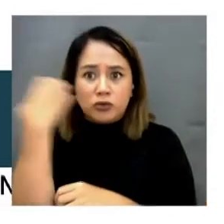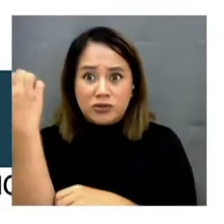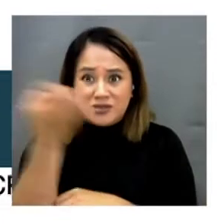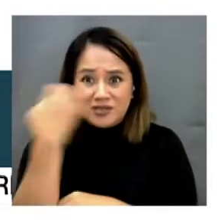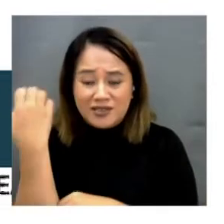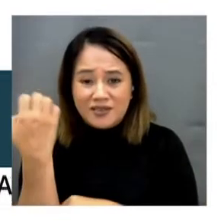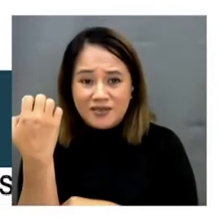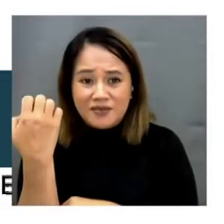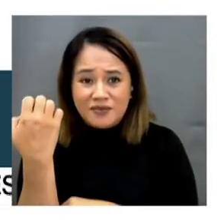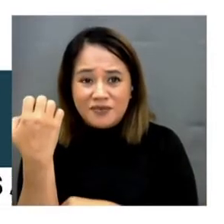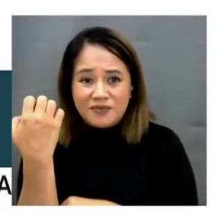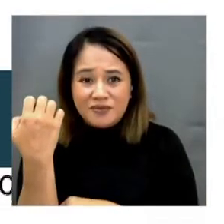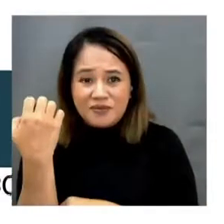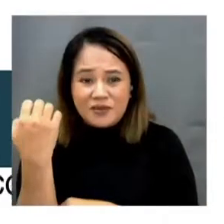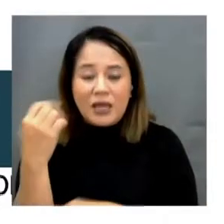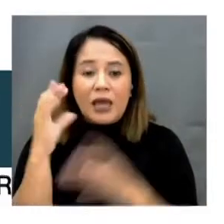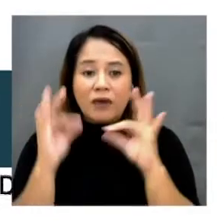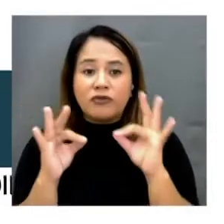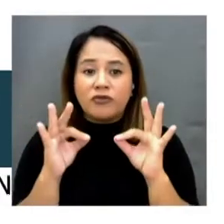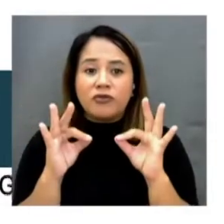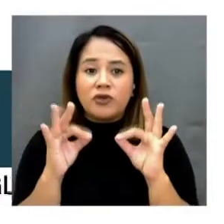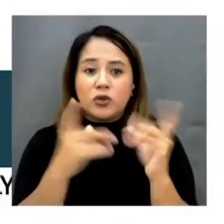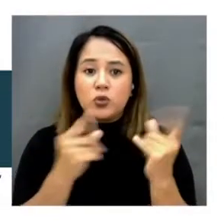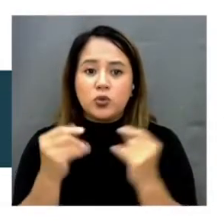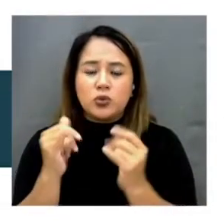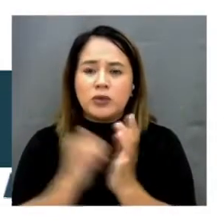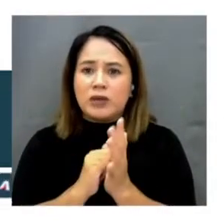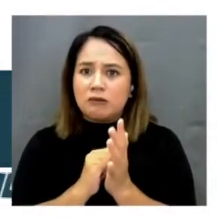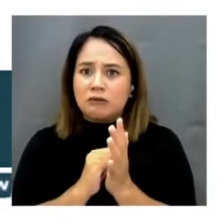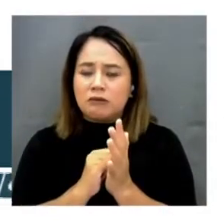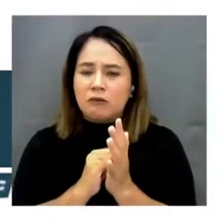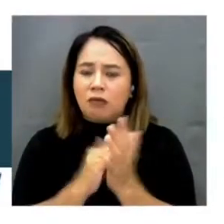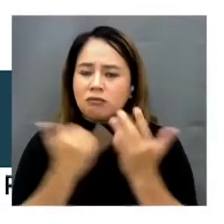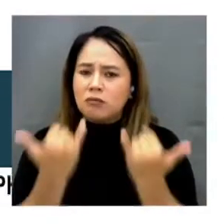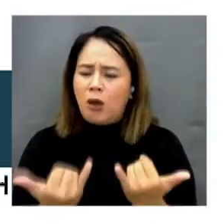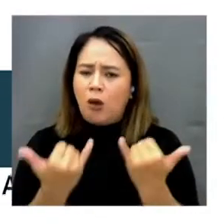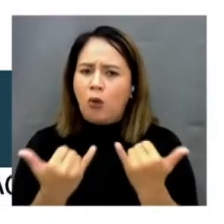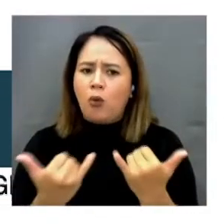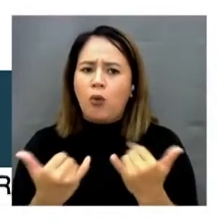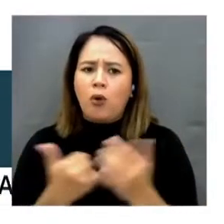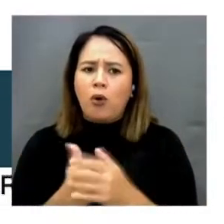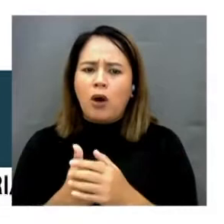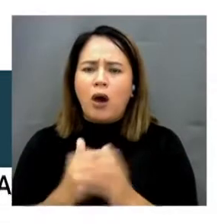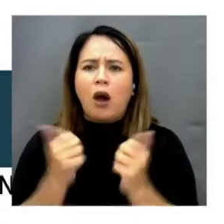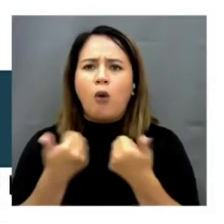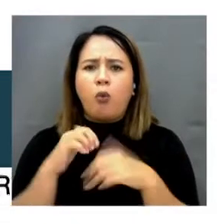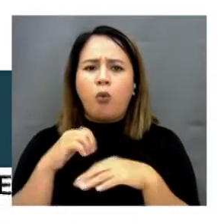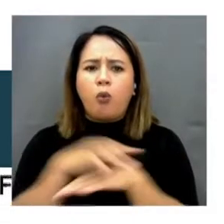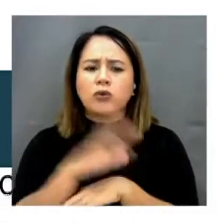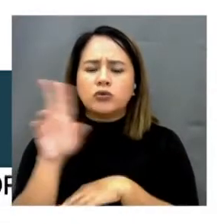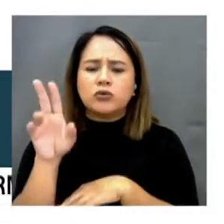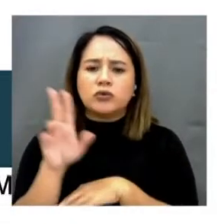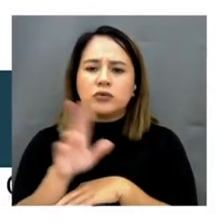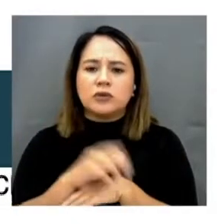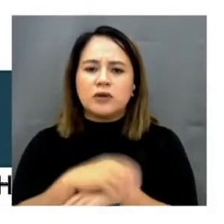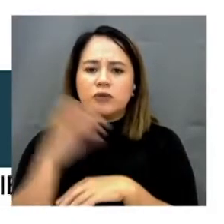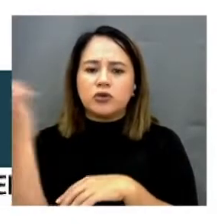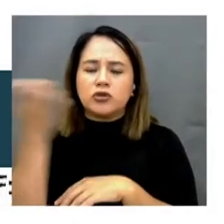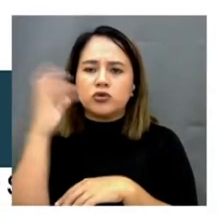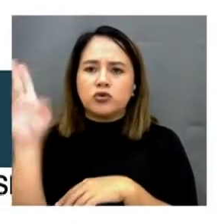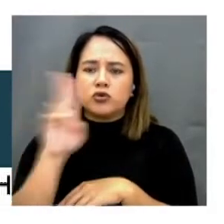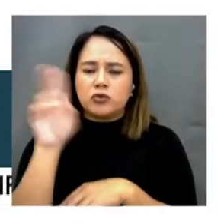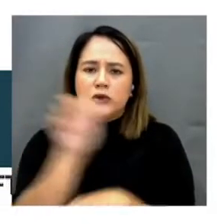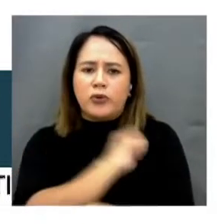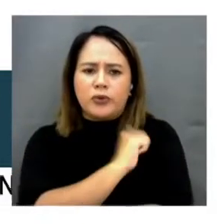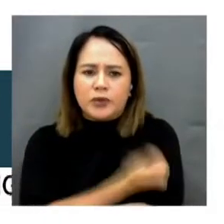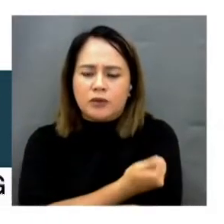And if we do that now, how might that affect the emergency use authorization, for example, the vaccines that we're